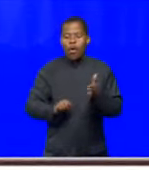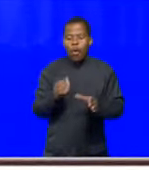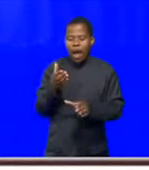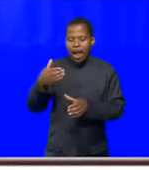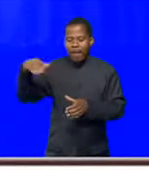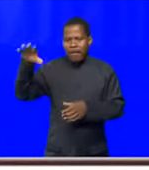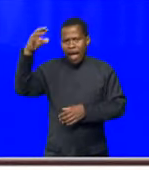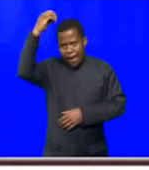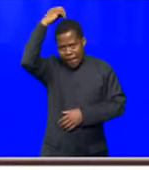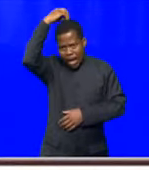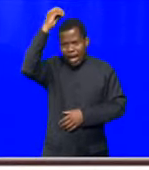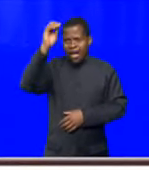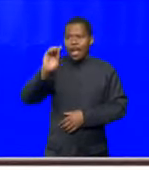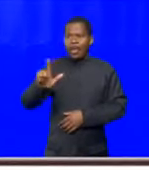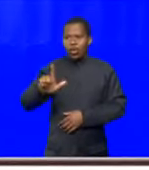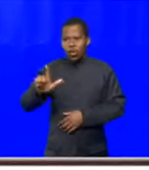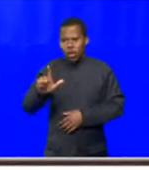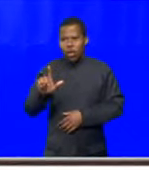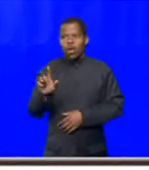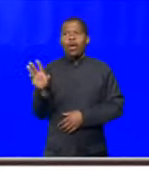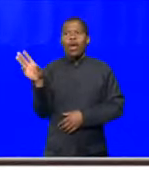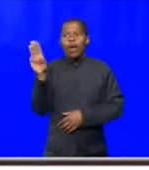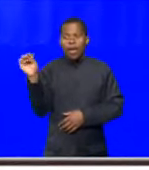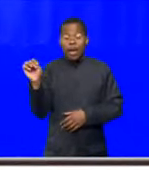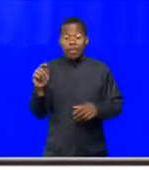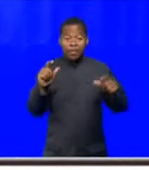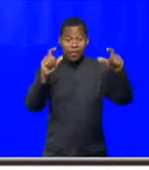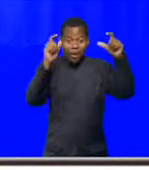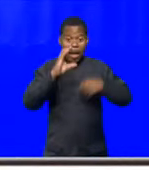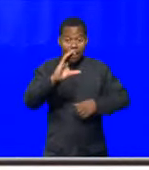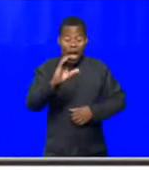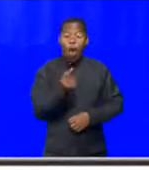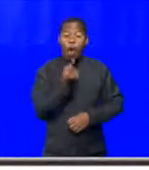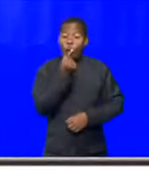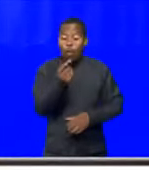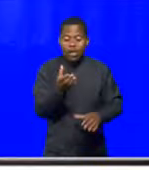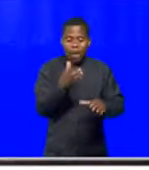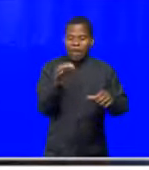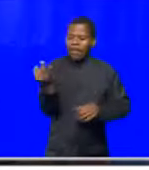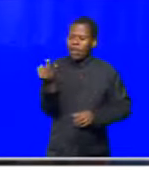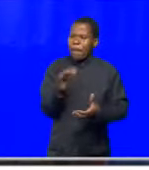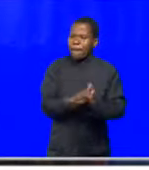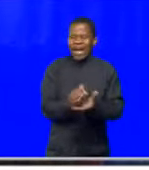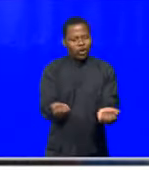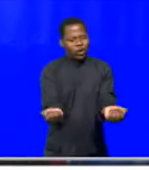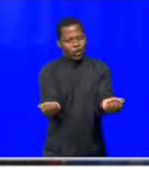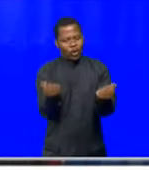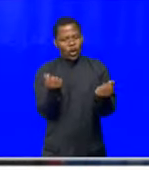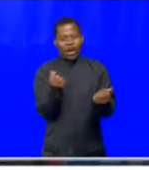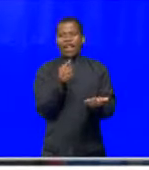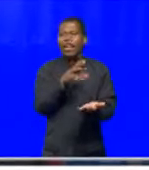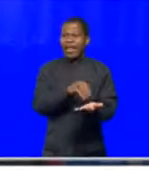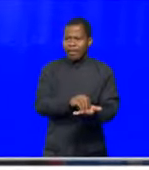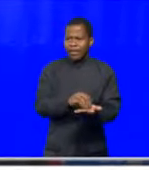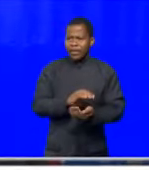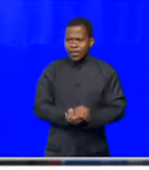relations between Eswatini and the Republic of South Africa are of utmost importance. I take this opportunity